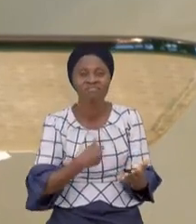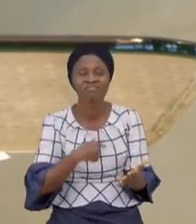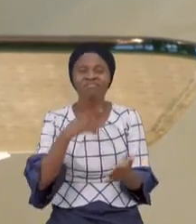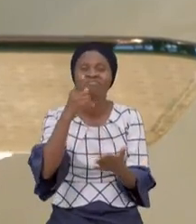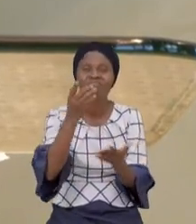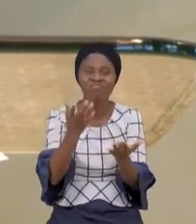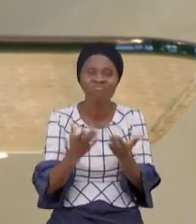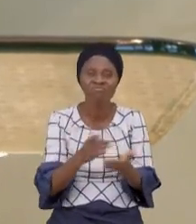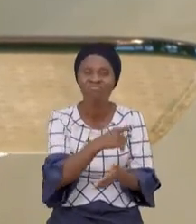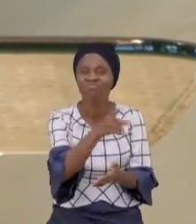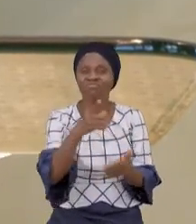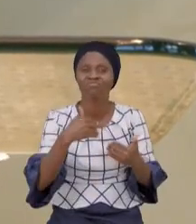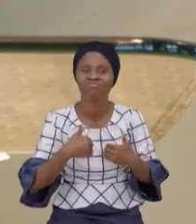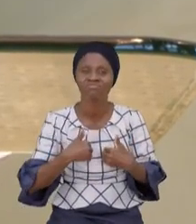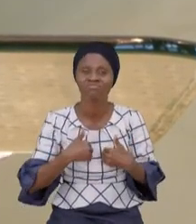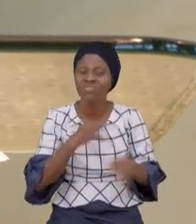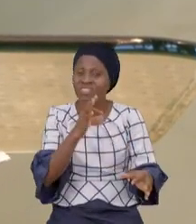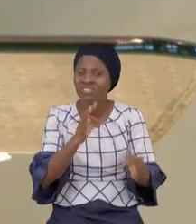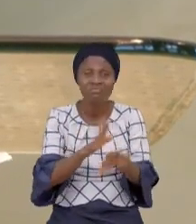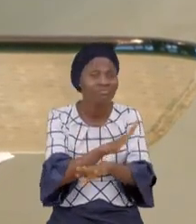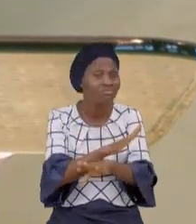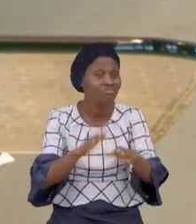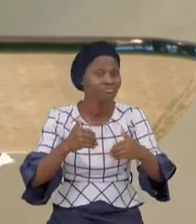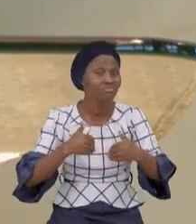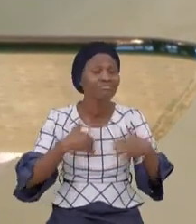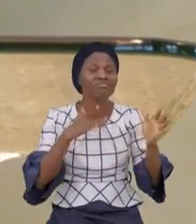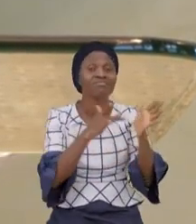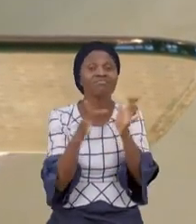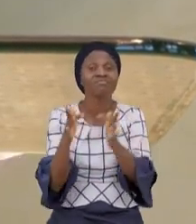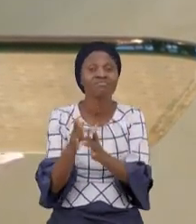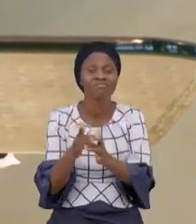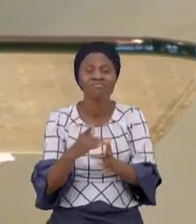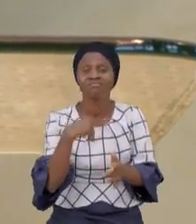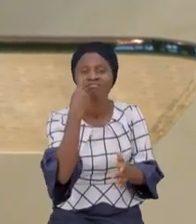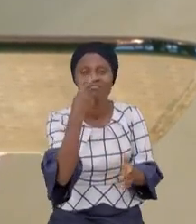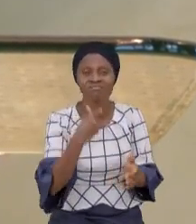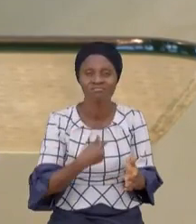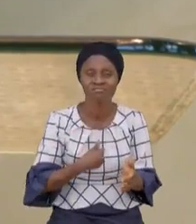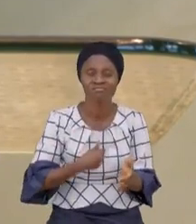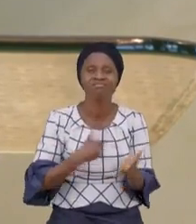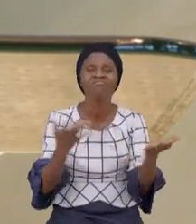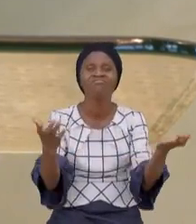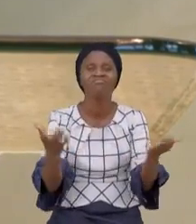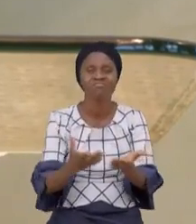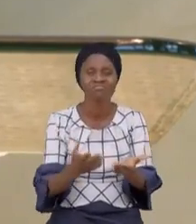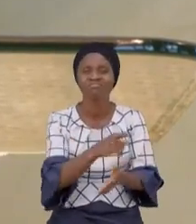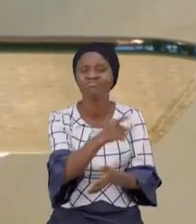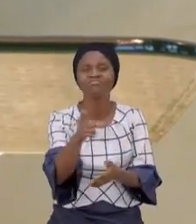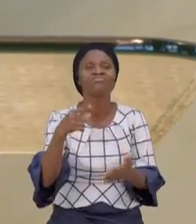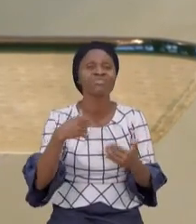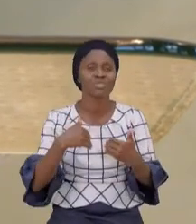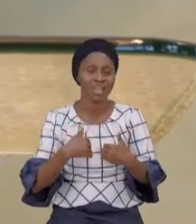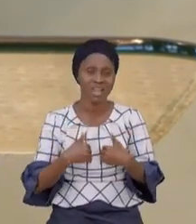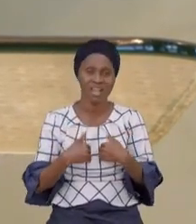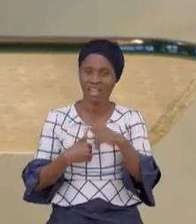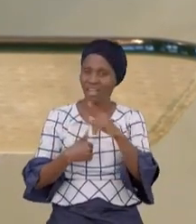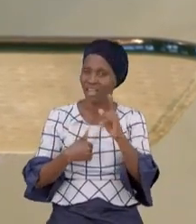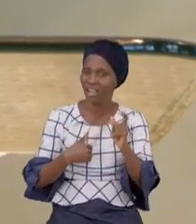do not have Jesus. Tell me what you have. Tell me what